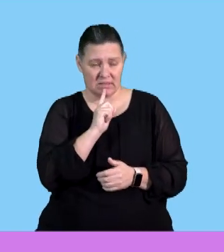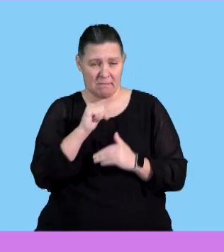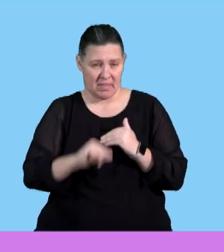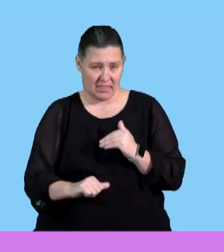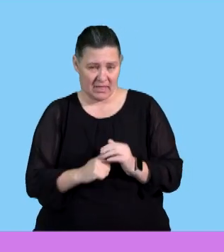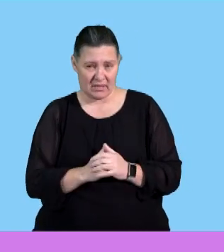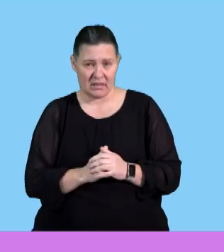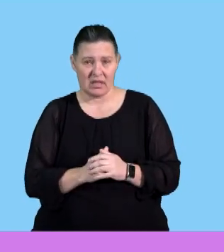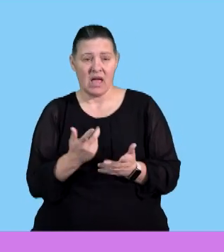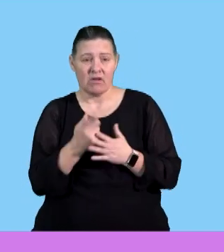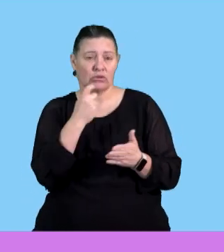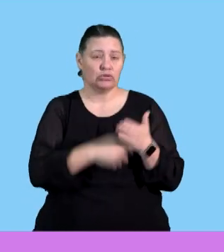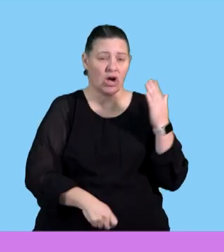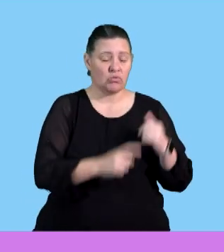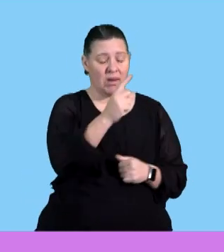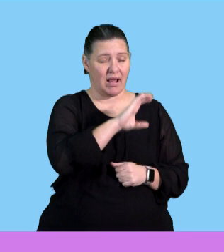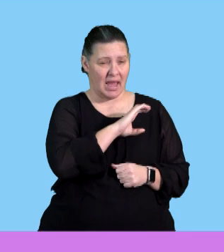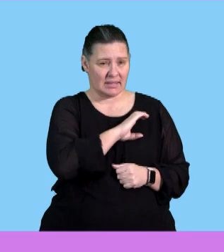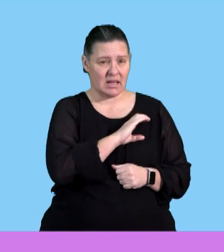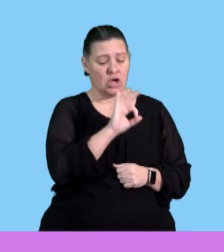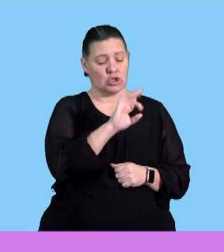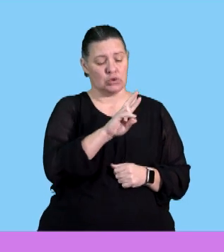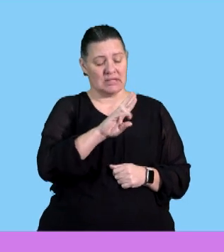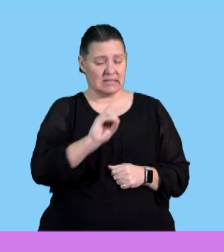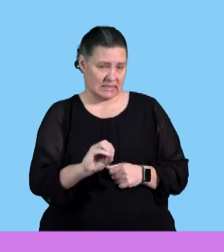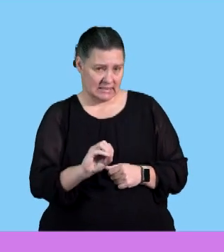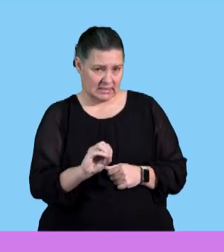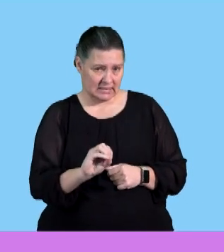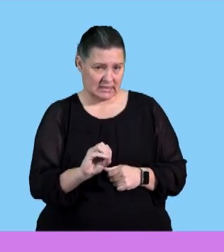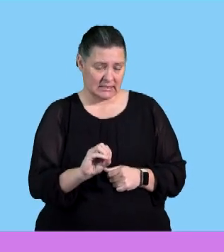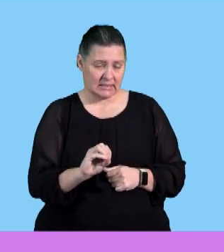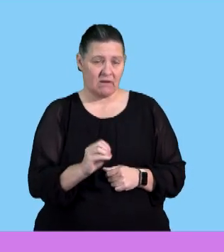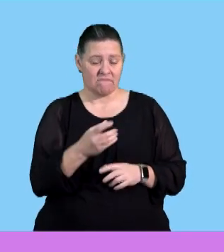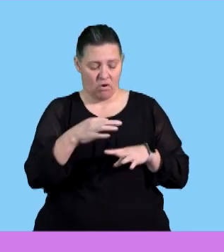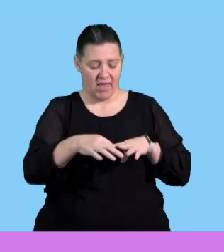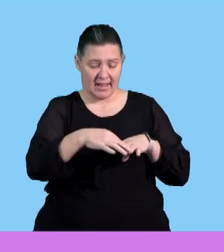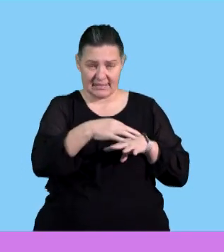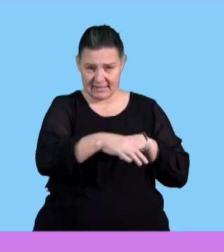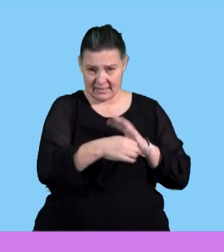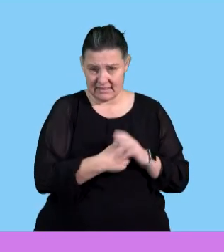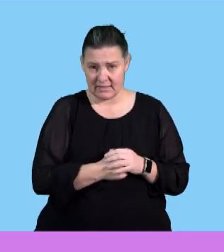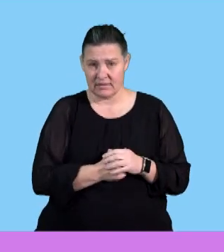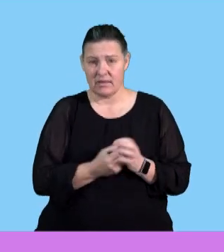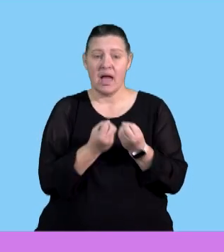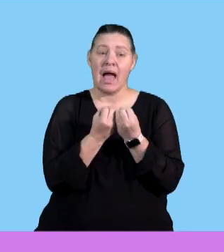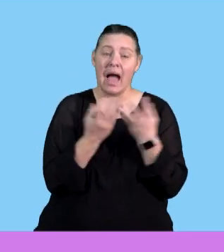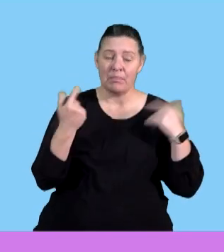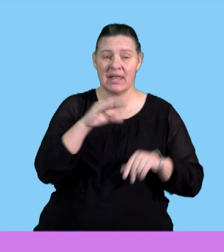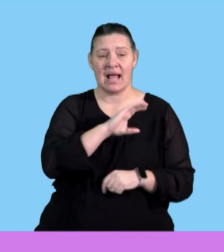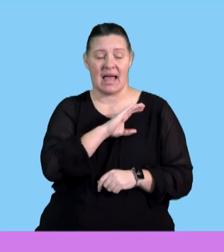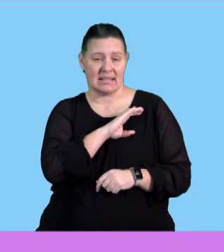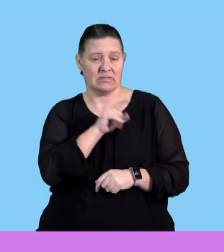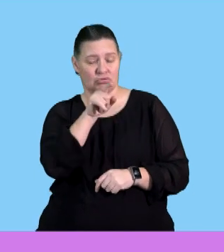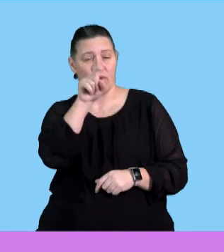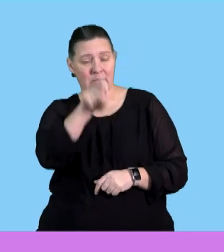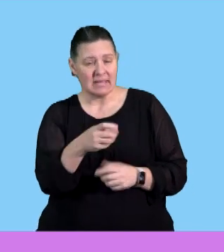7,000 Rand per month. If she charges a client 320 Rand per set of nails, how